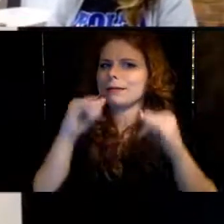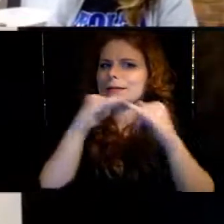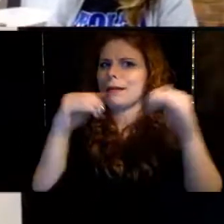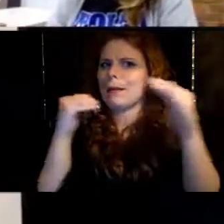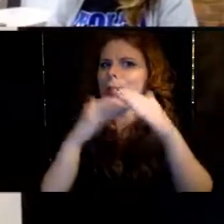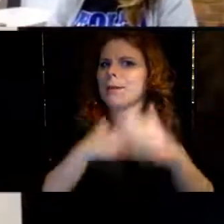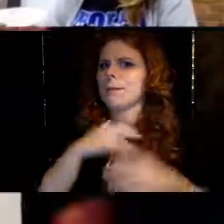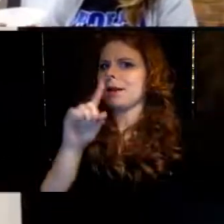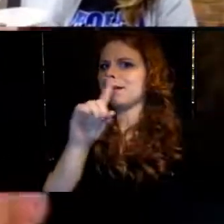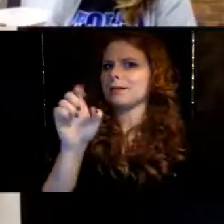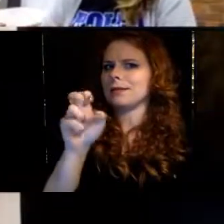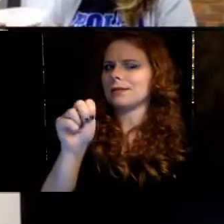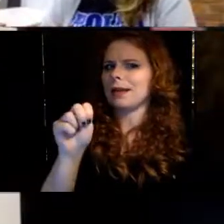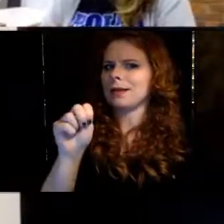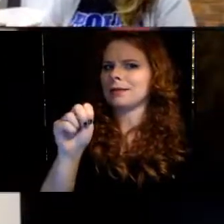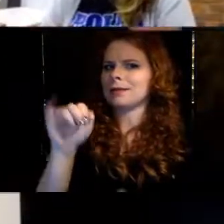there.